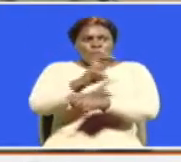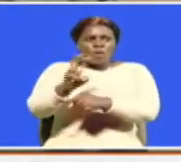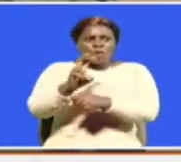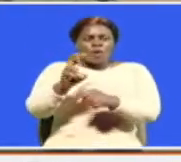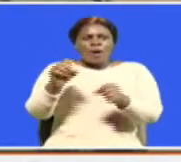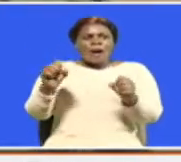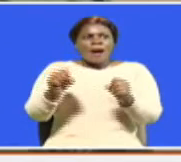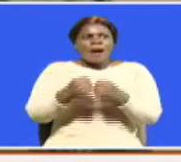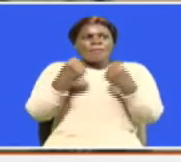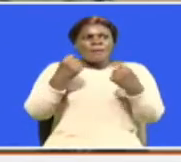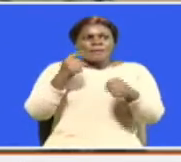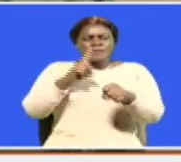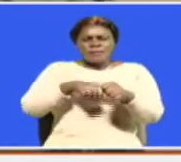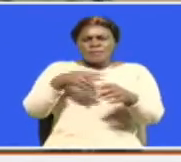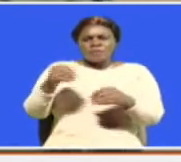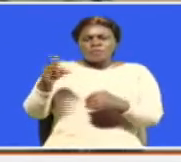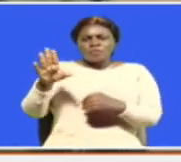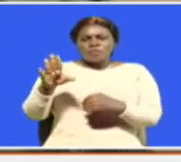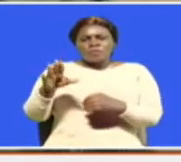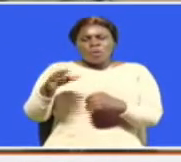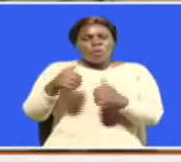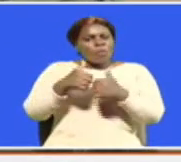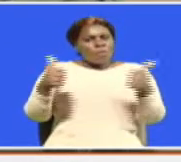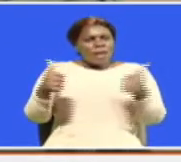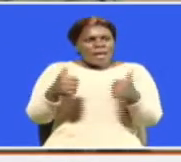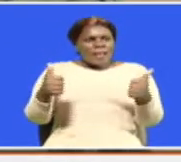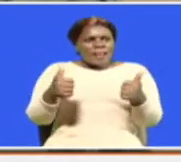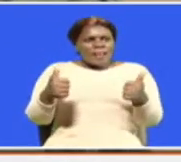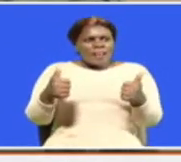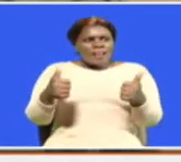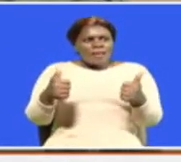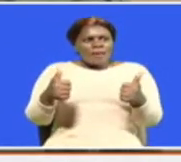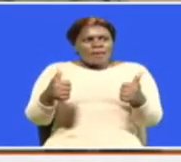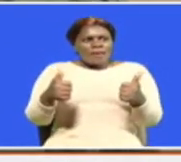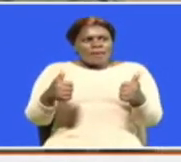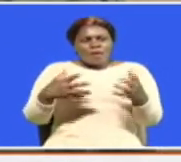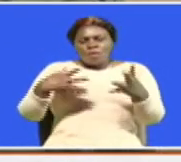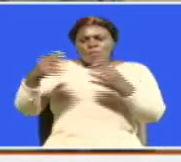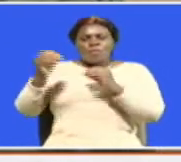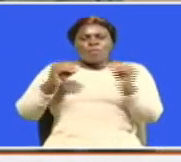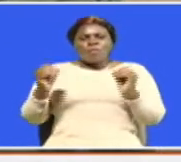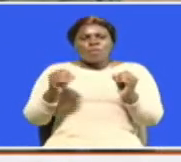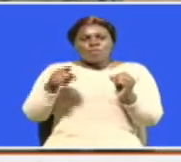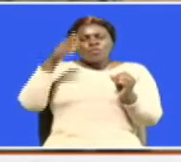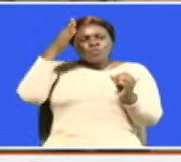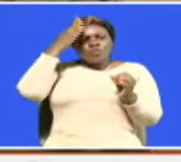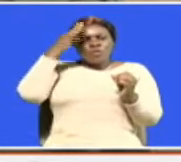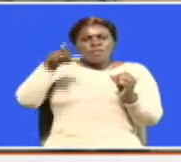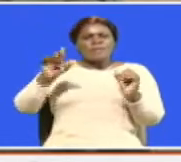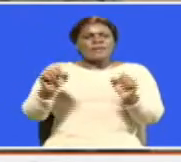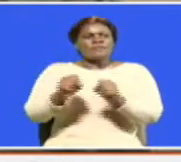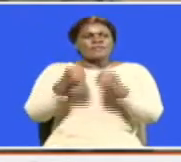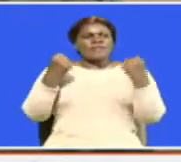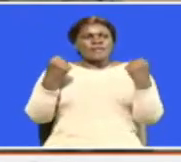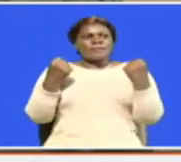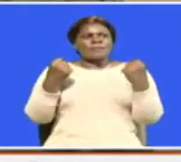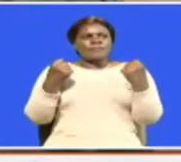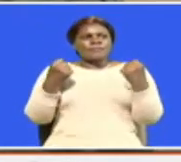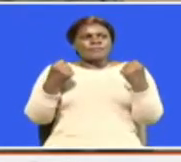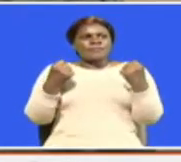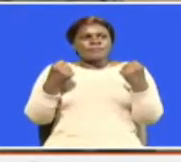unakuta hata mkienda kukutana nao wana grace tu vizuri au ile hawakimbii, unajua wako safe, so ile